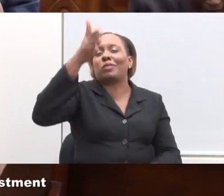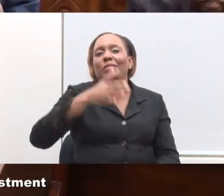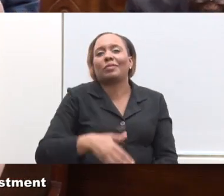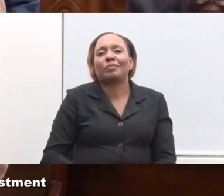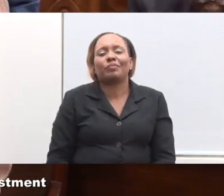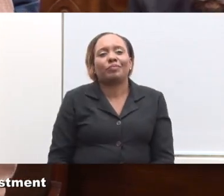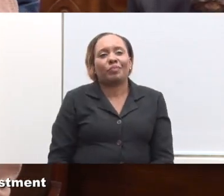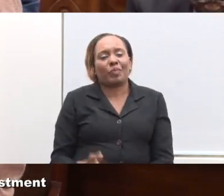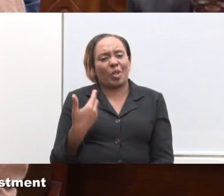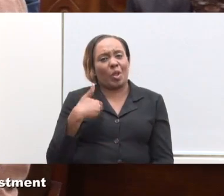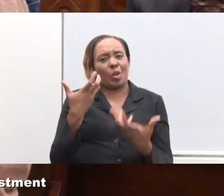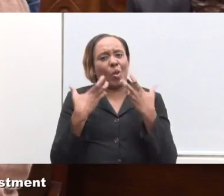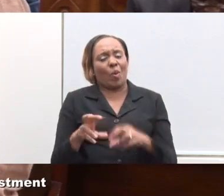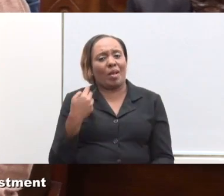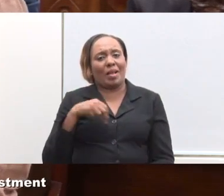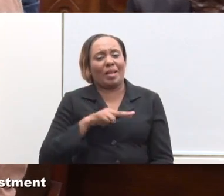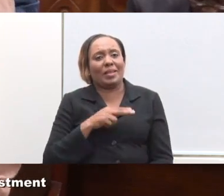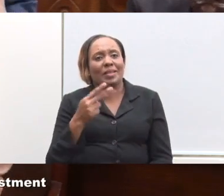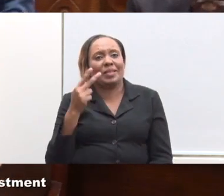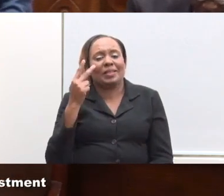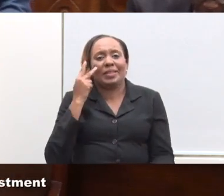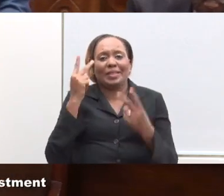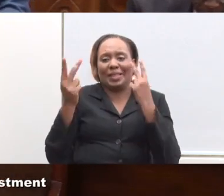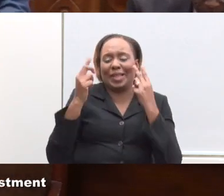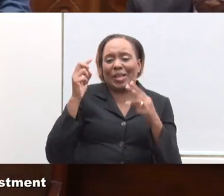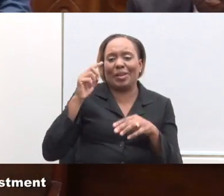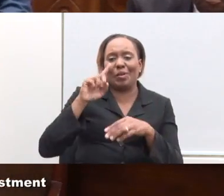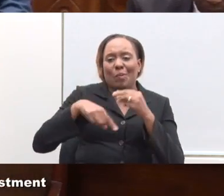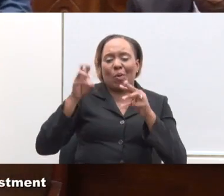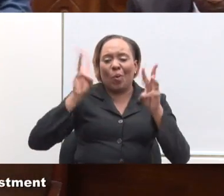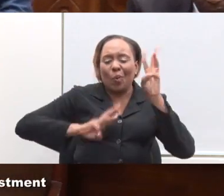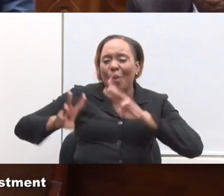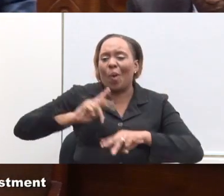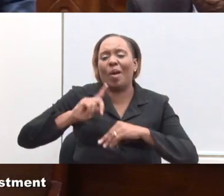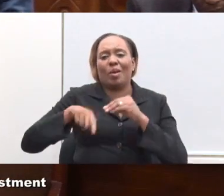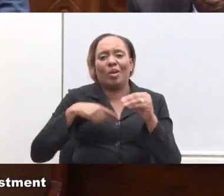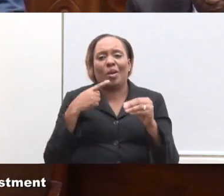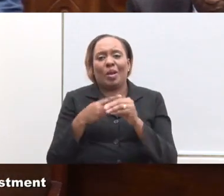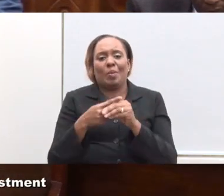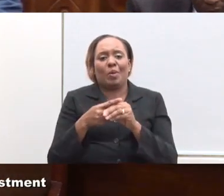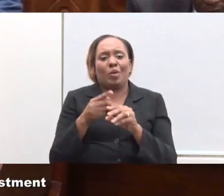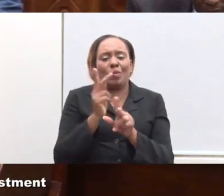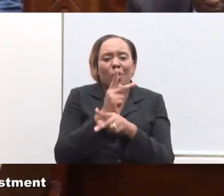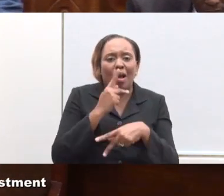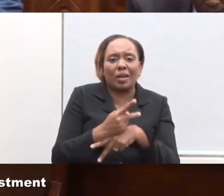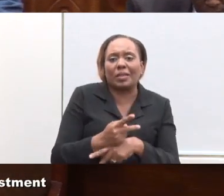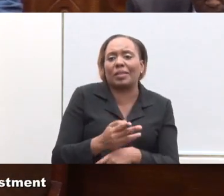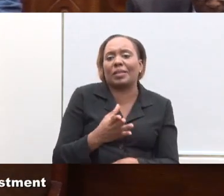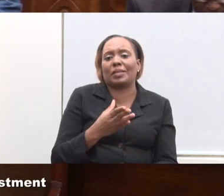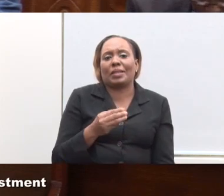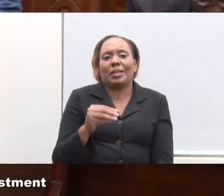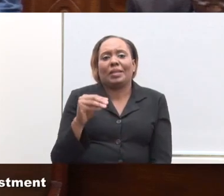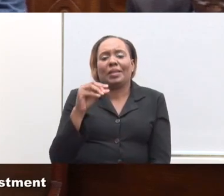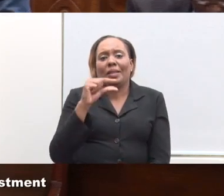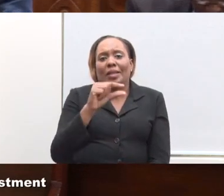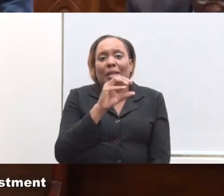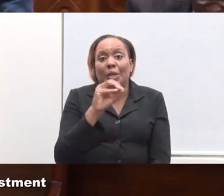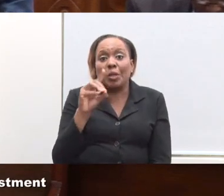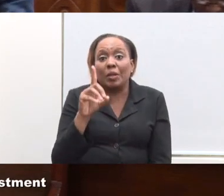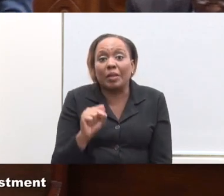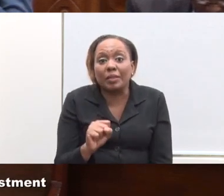see a nation that is worried about where they will get their goods and supplies, and a nation that may be subdued